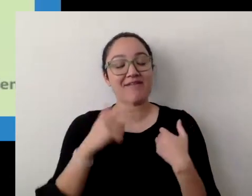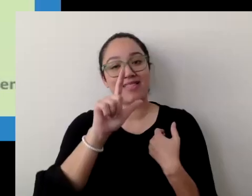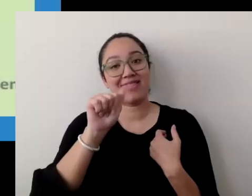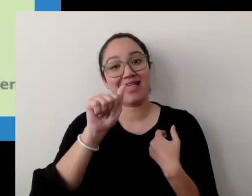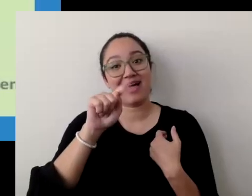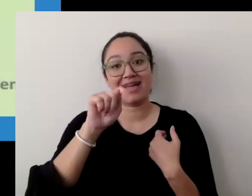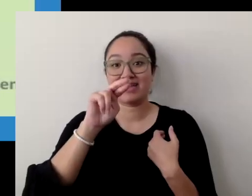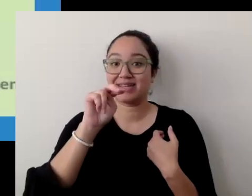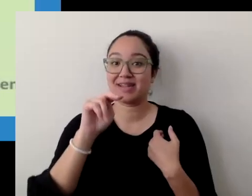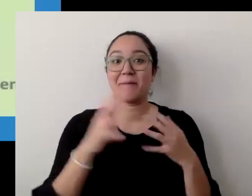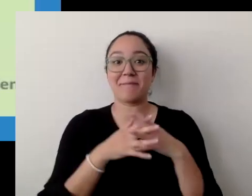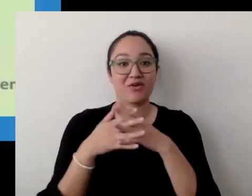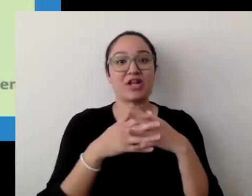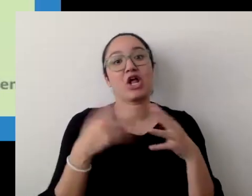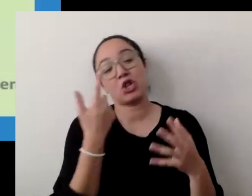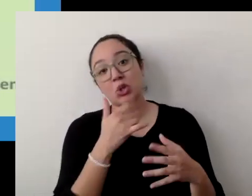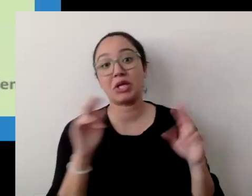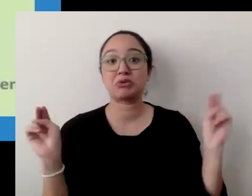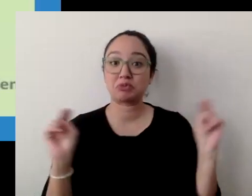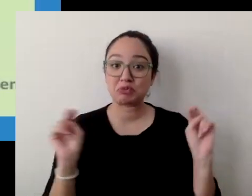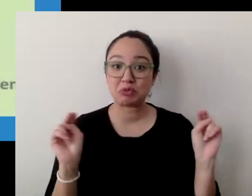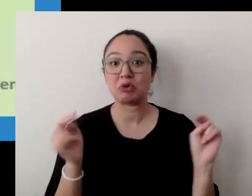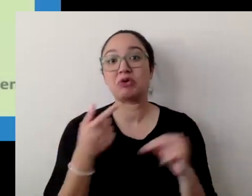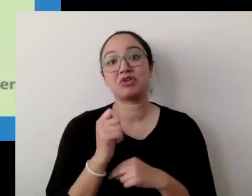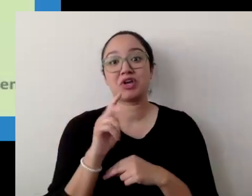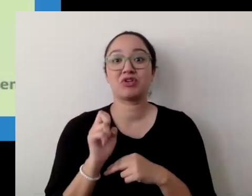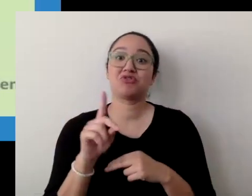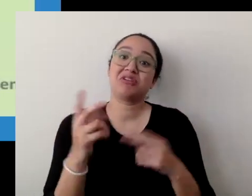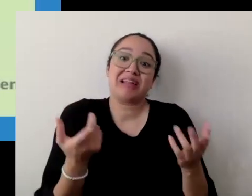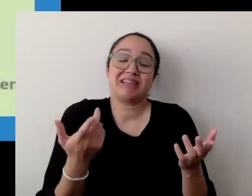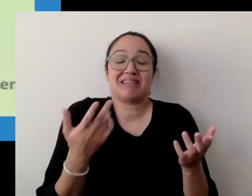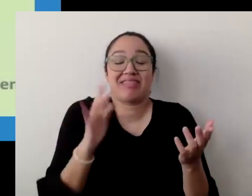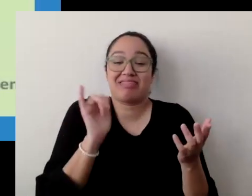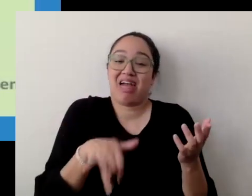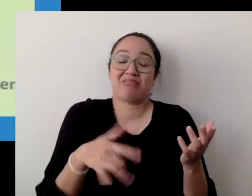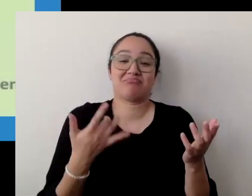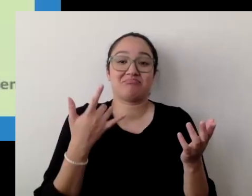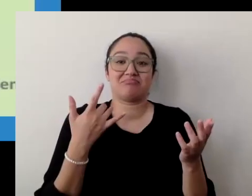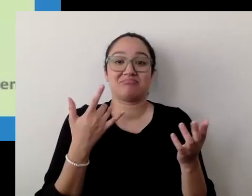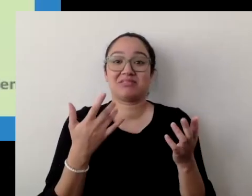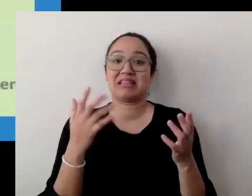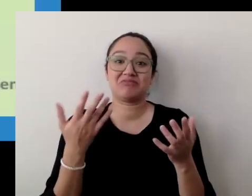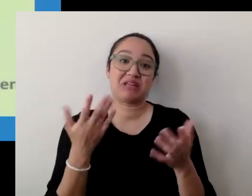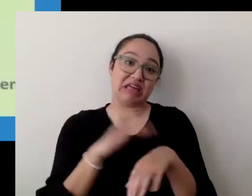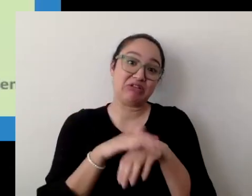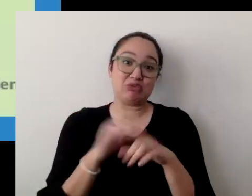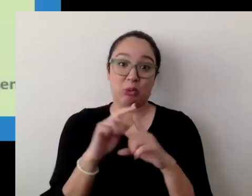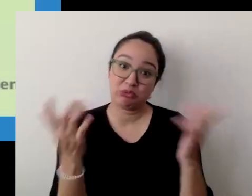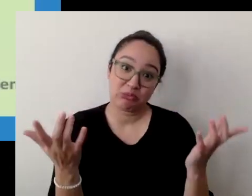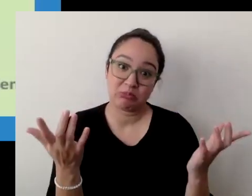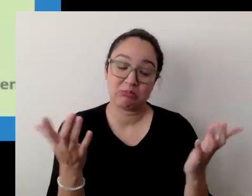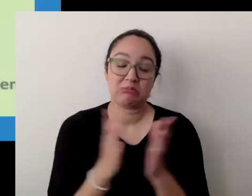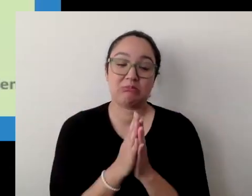is a gender neutral term and it is a valid English word. Yes. So um, I